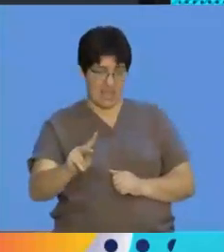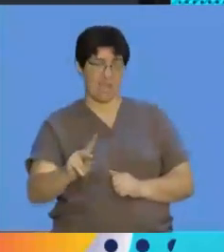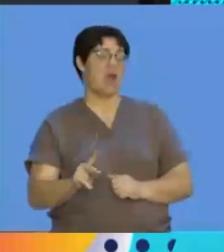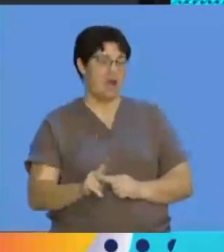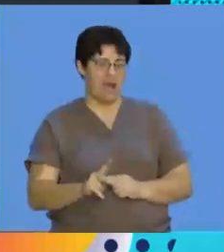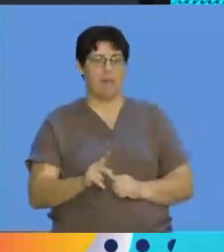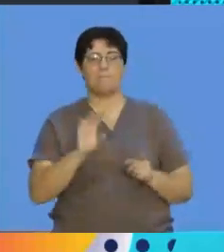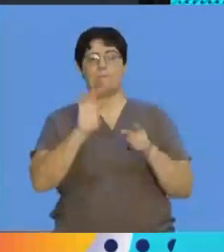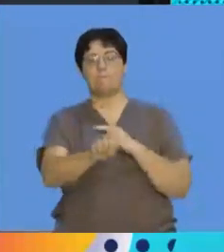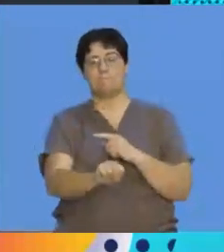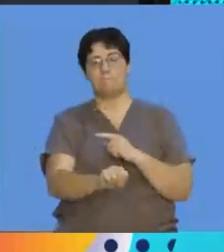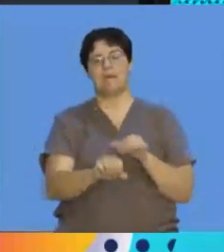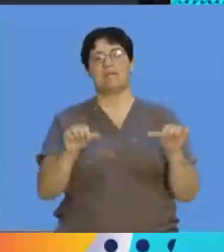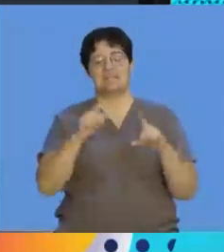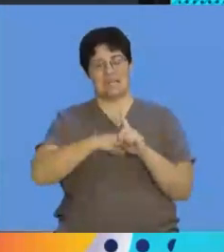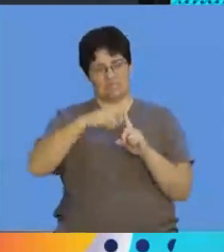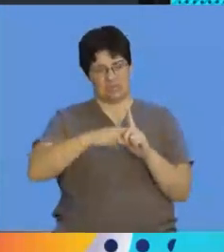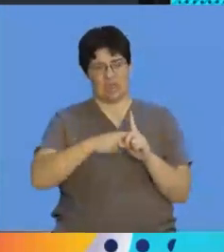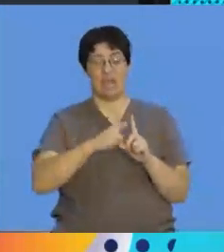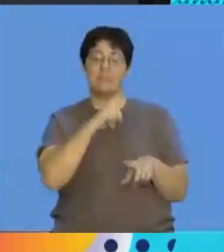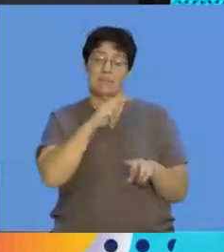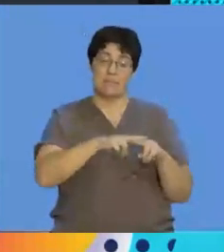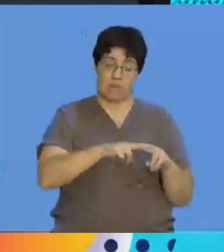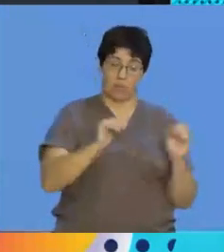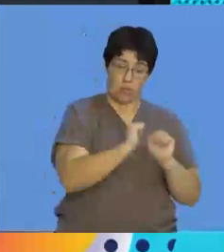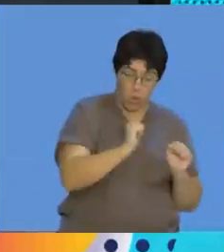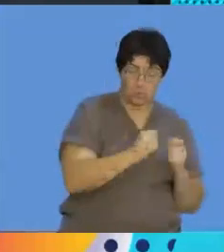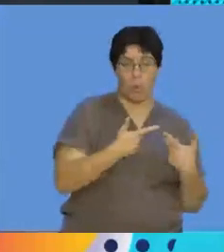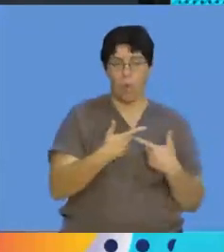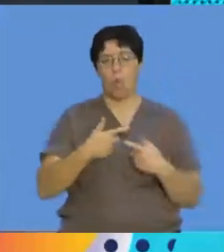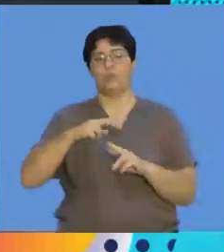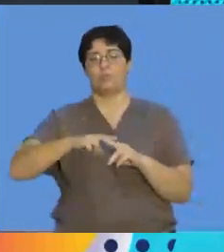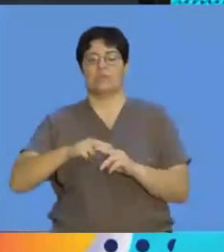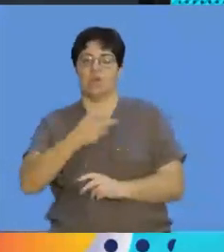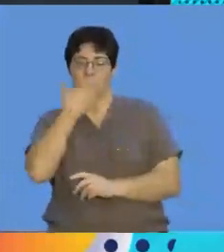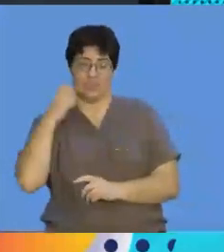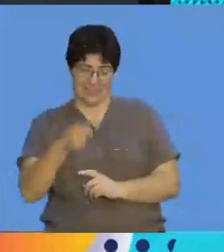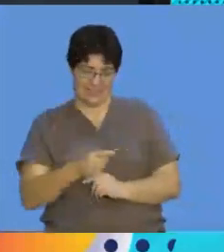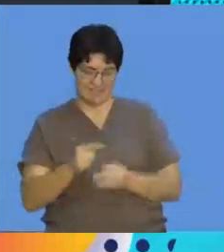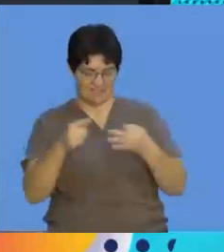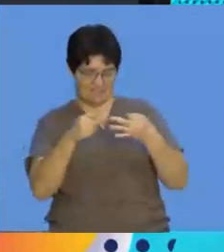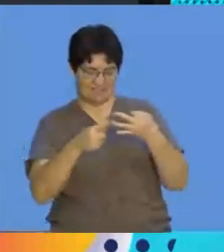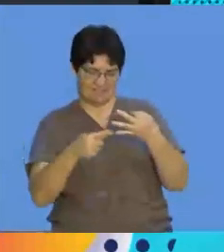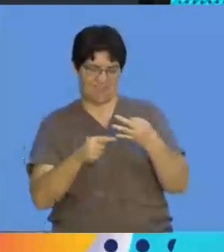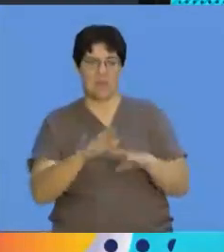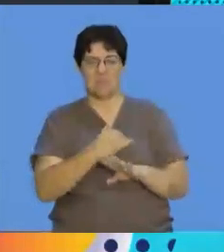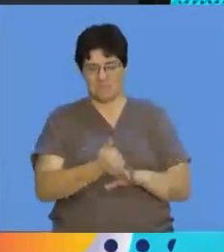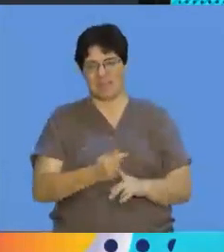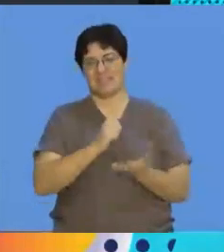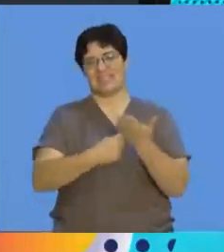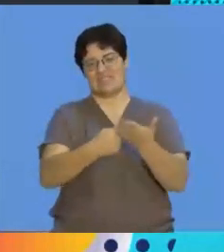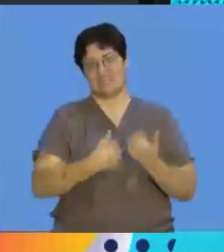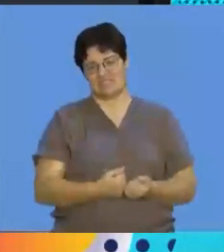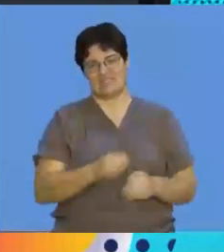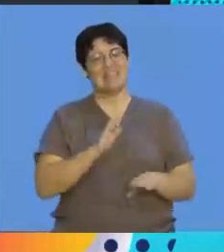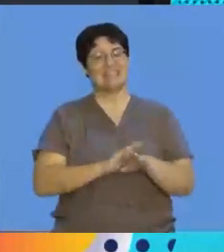of temperature. Those are the three main ideas that we take home based on today's discussion. So that's the time that we have for